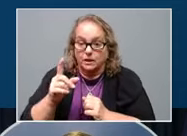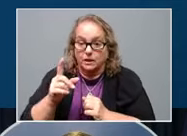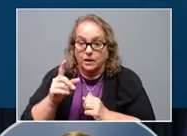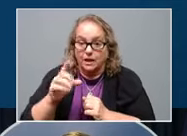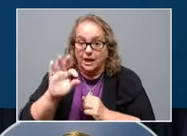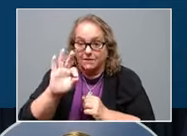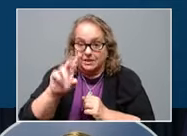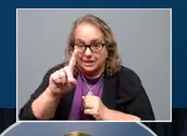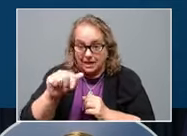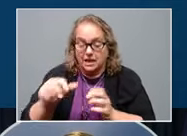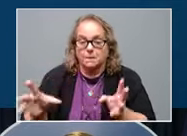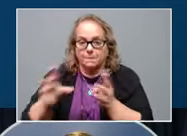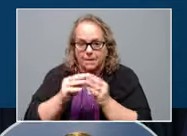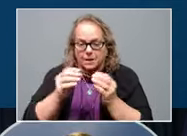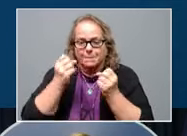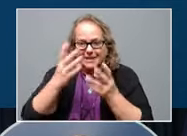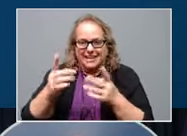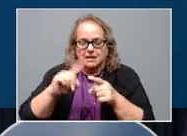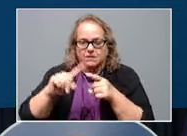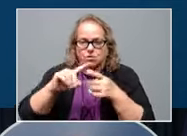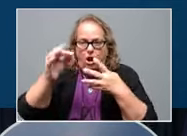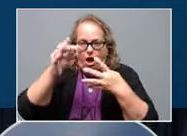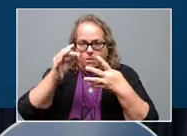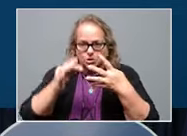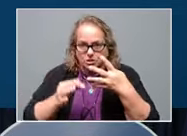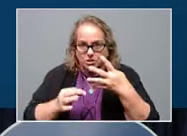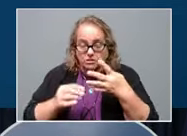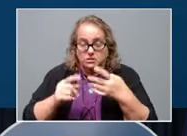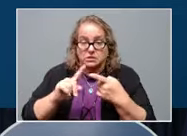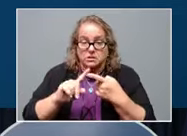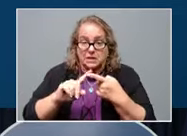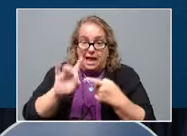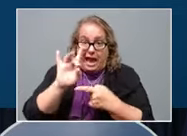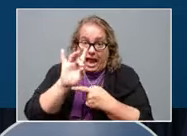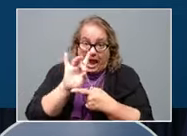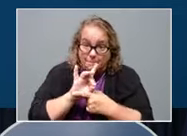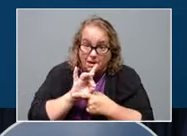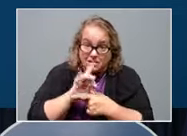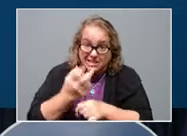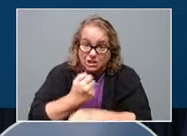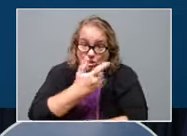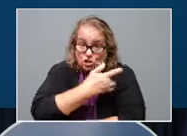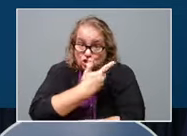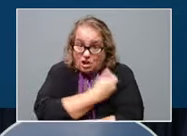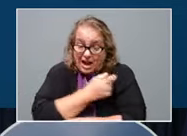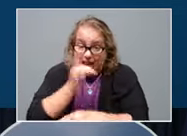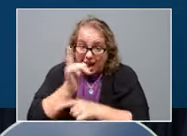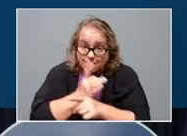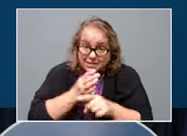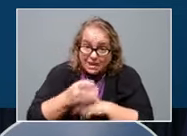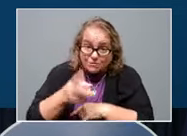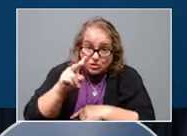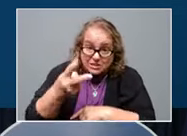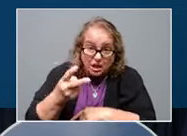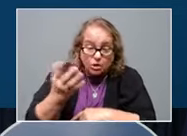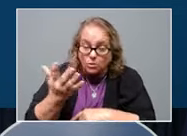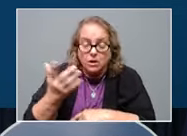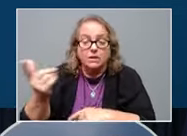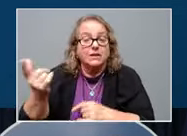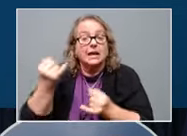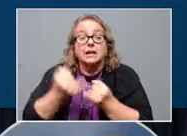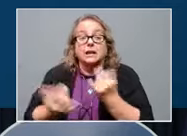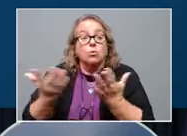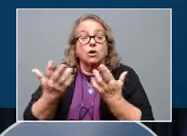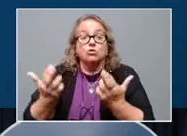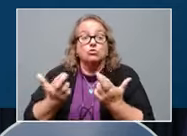third shot 8 months after their second. But what they ended up deciding to recommend